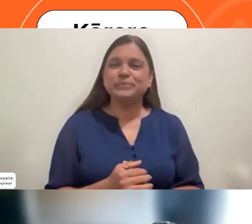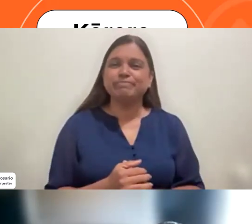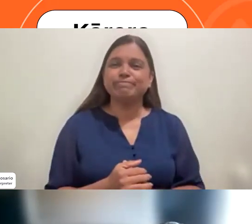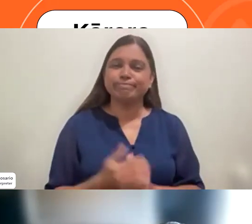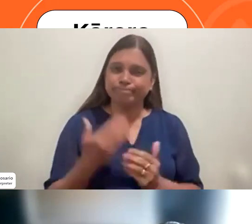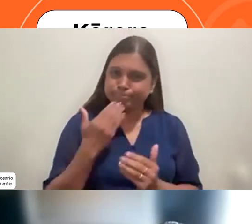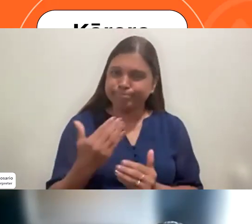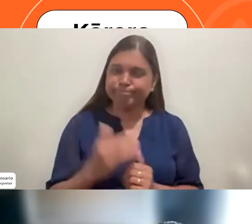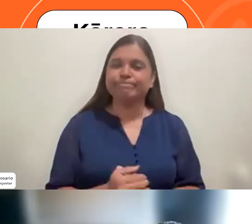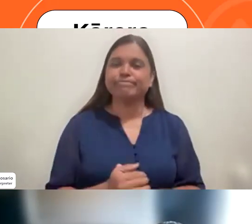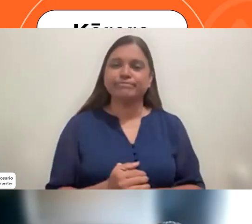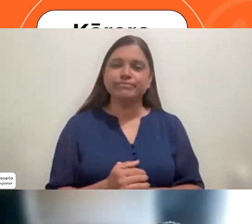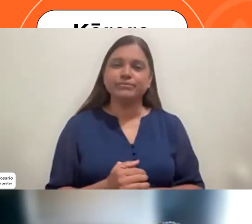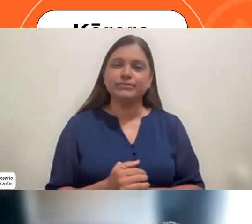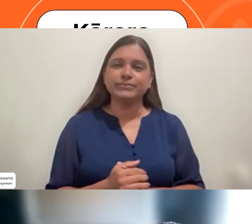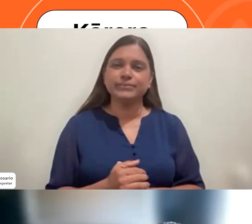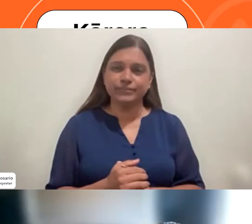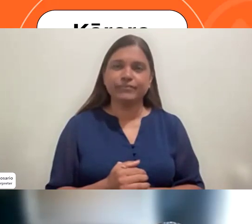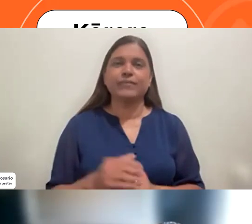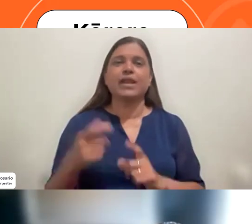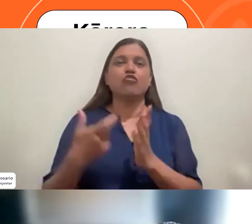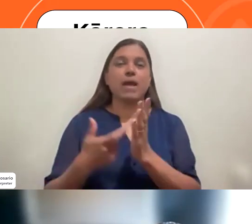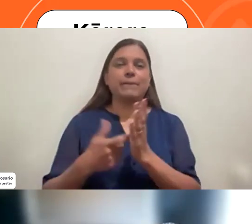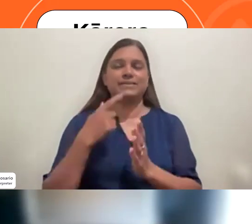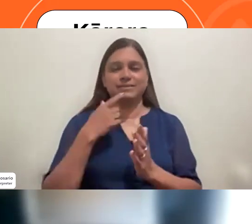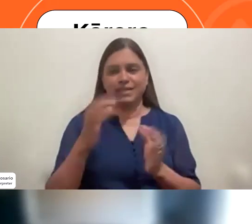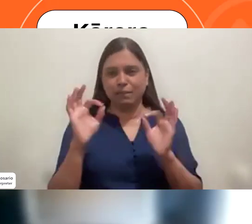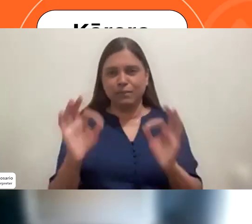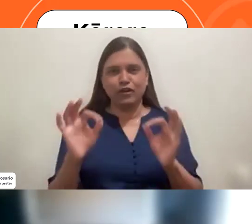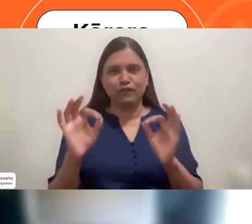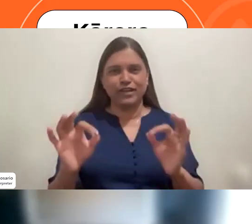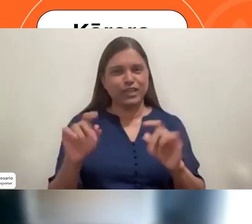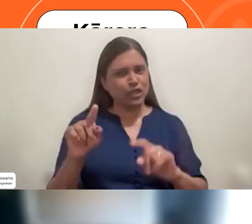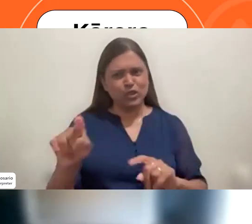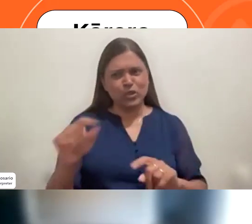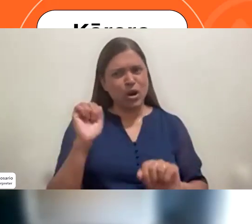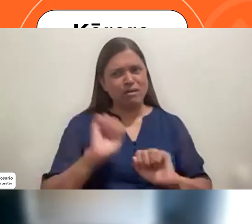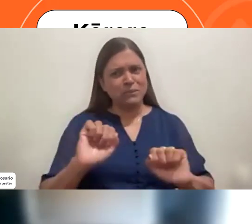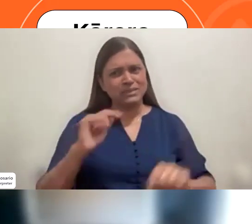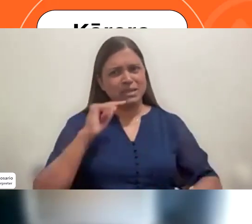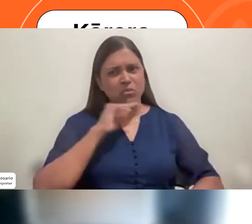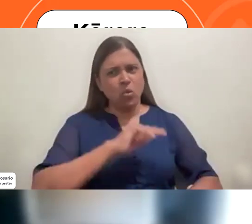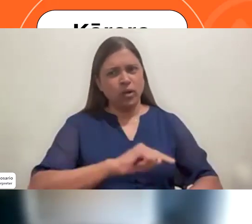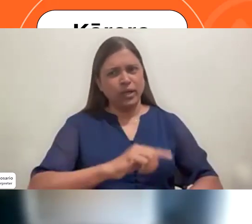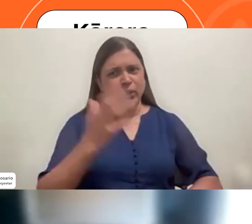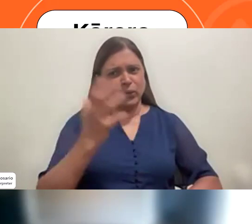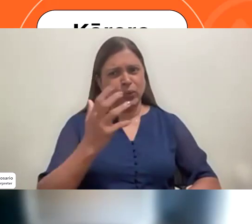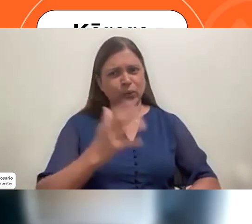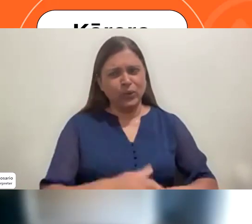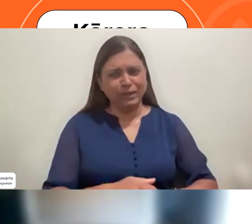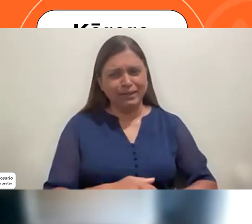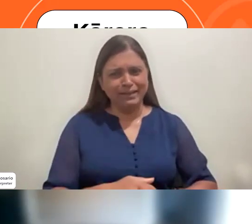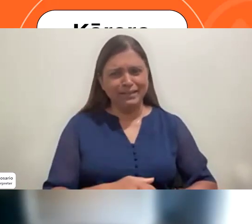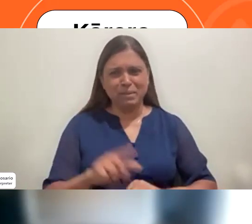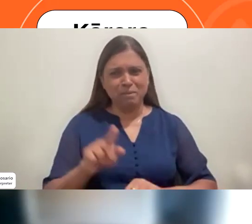Yeah. Oh, epic. You are a busy boy, to say the least. And having the vision